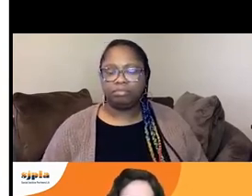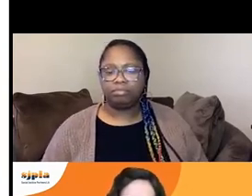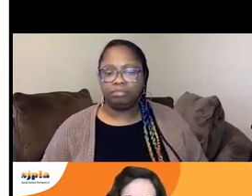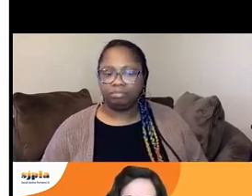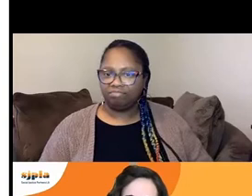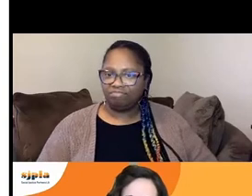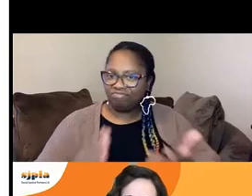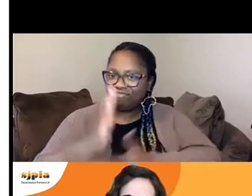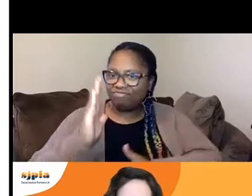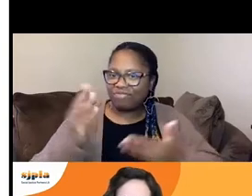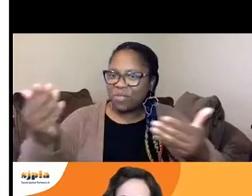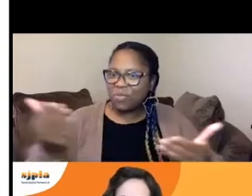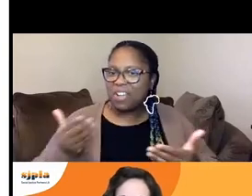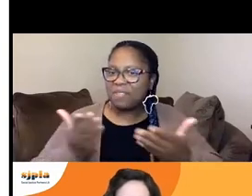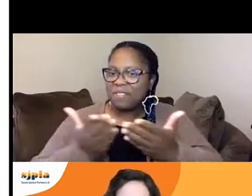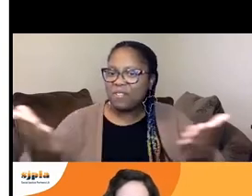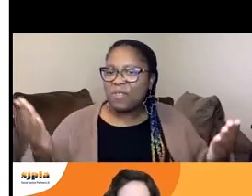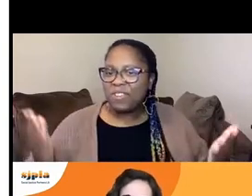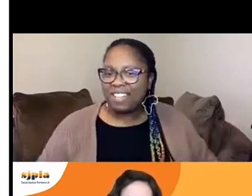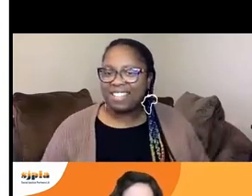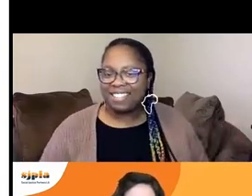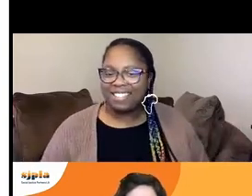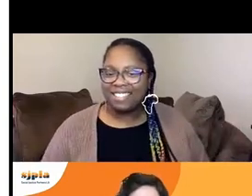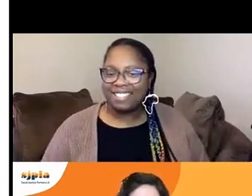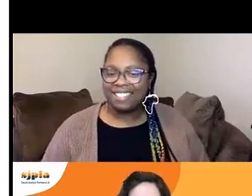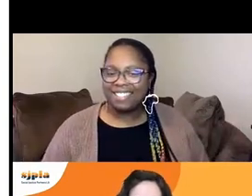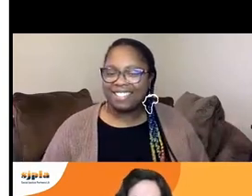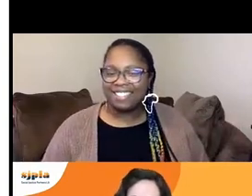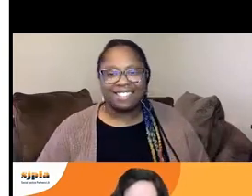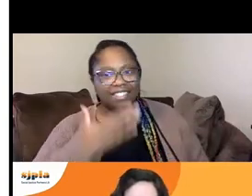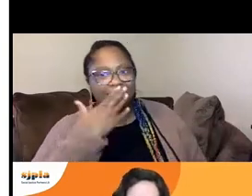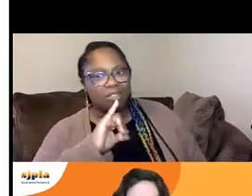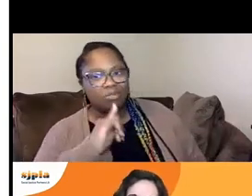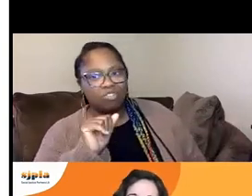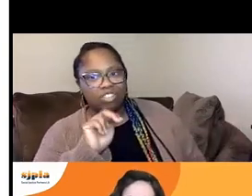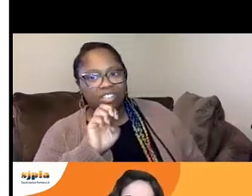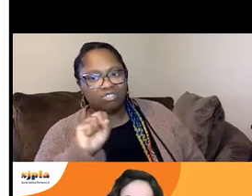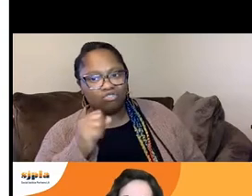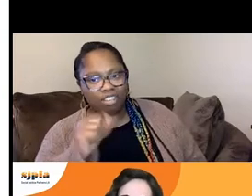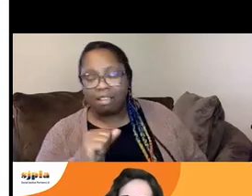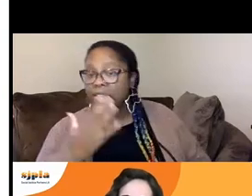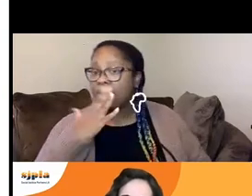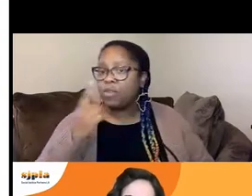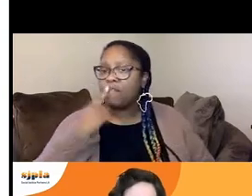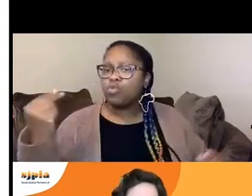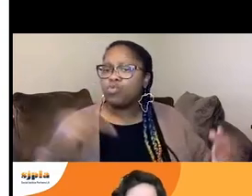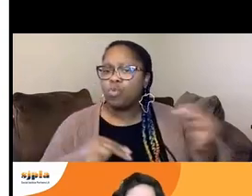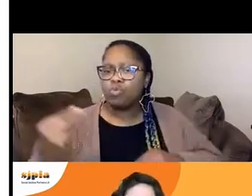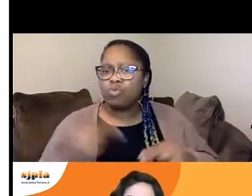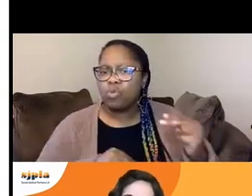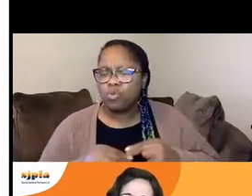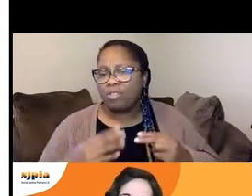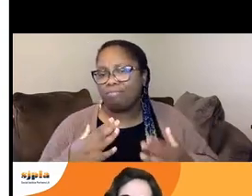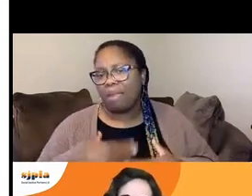All right, welcome everyone. Thank you, Janisha. Thank you all for joining us today. We are so happy you're